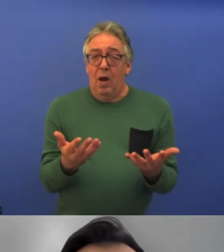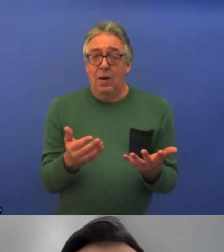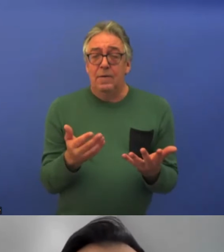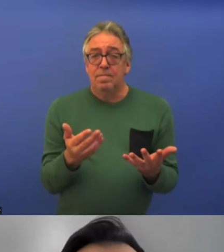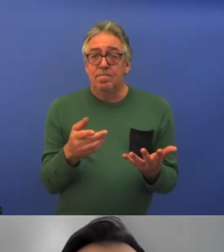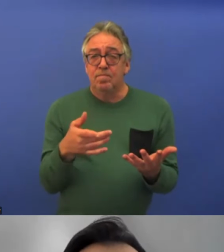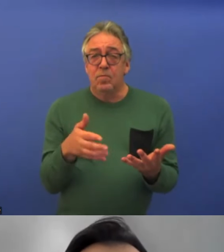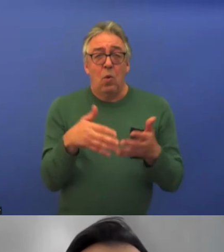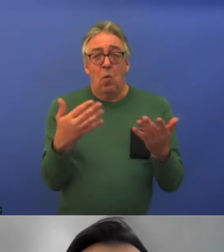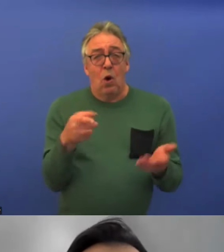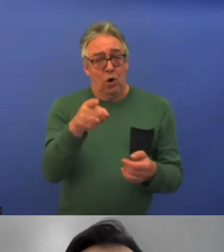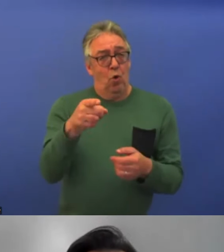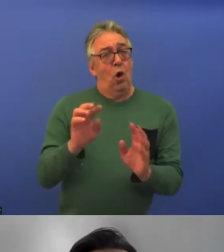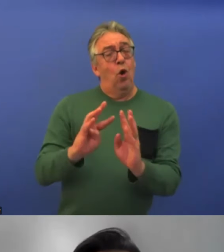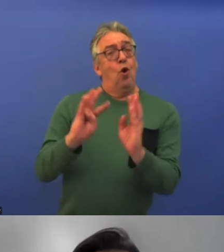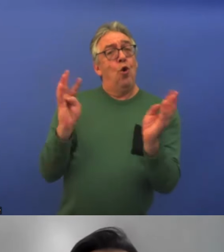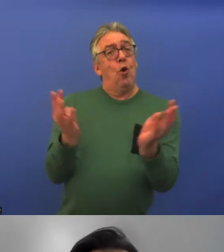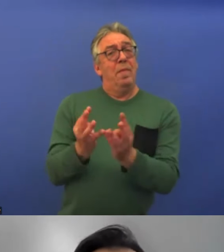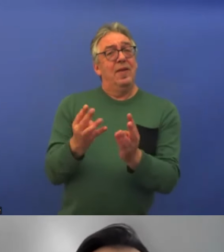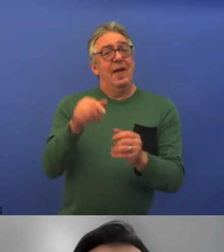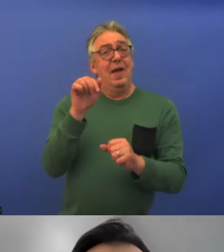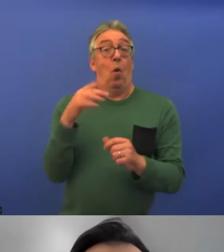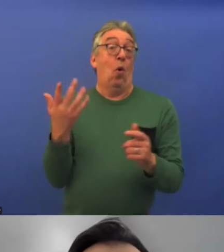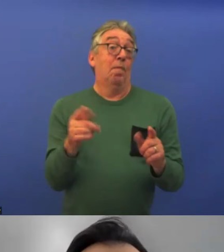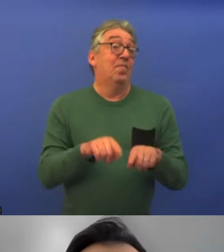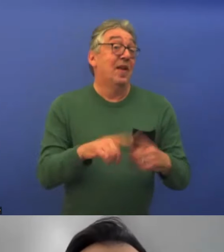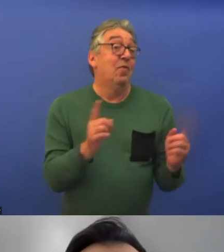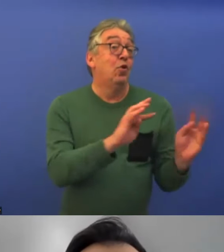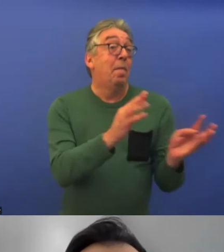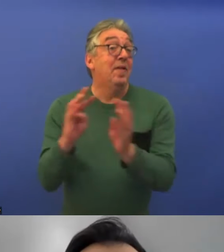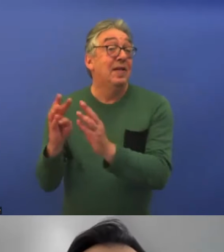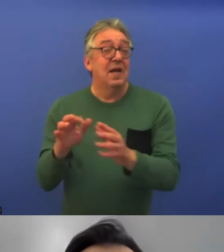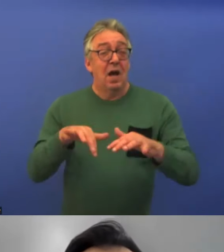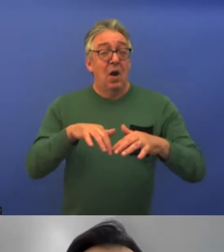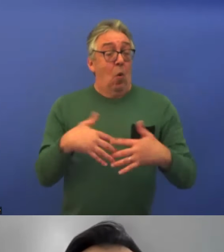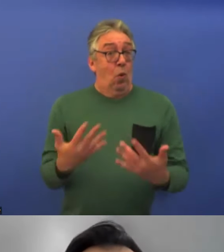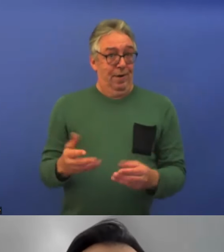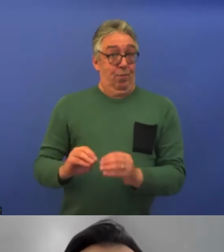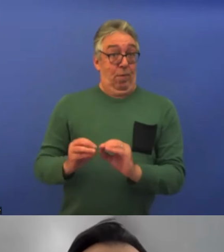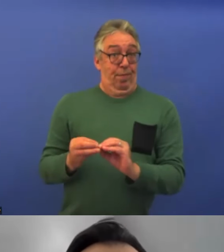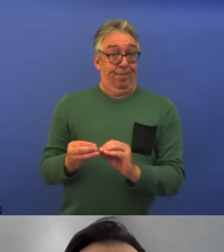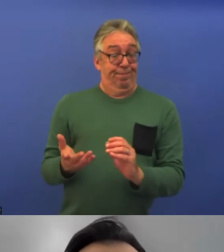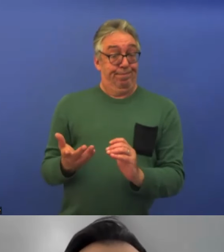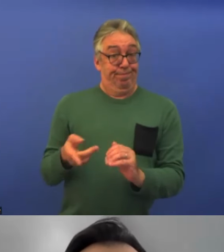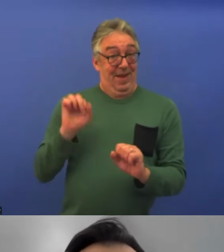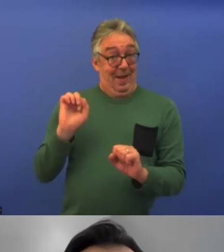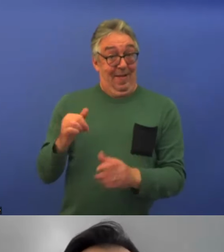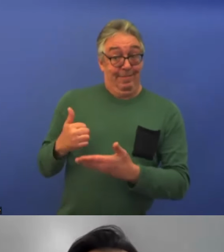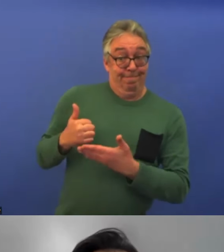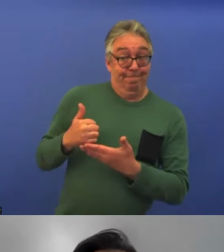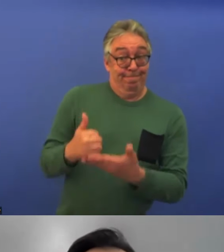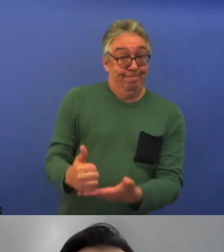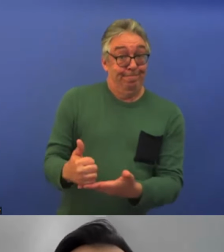the committee or the different committees, so these rights can be secured? So what